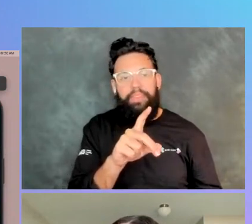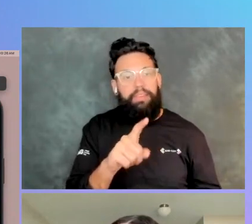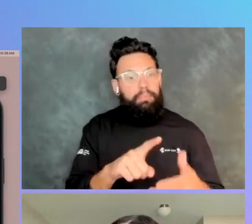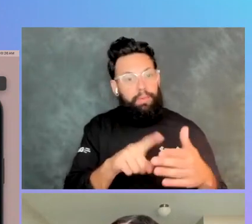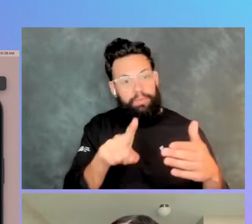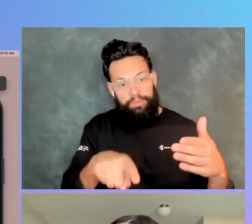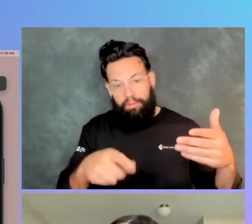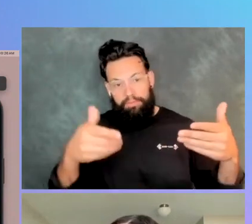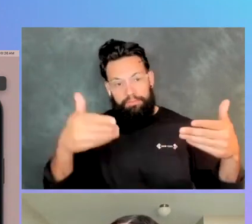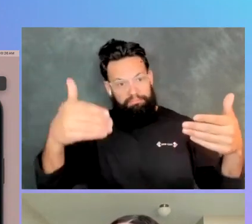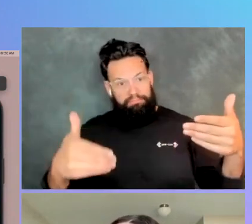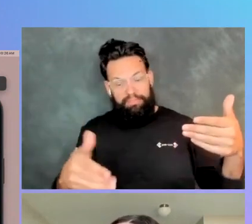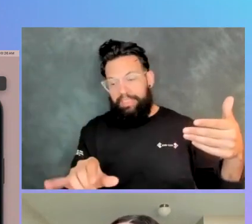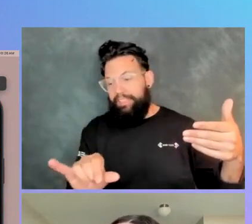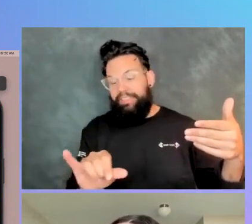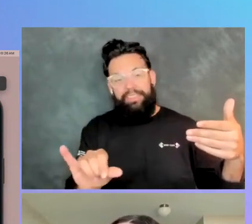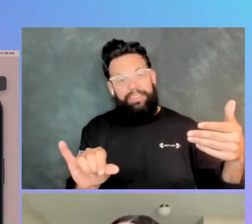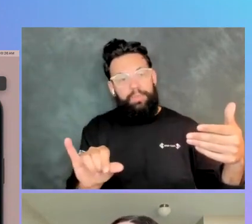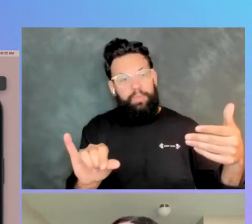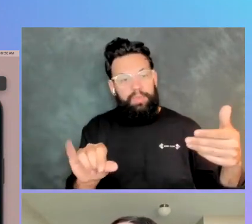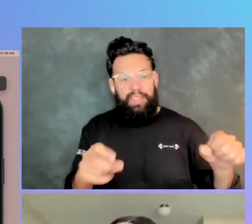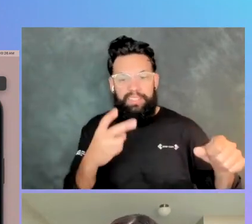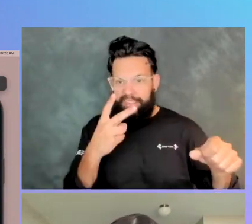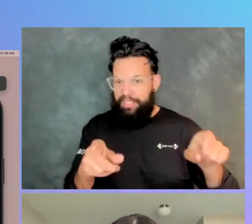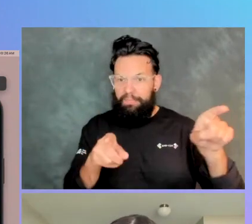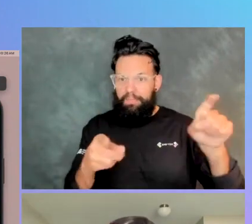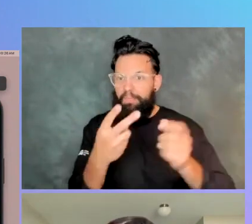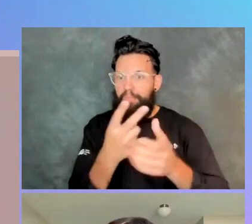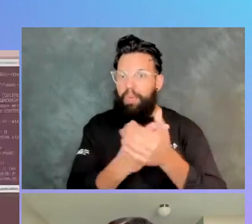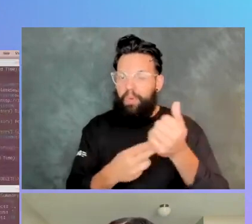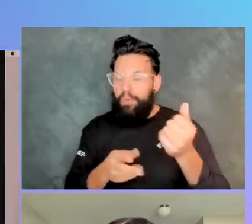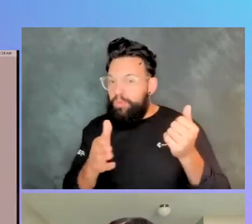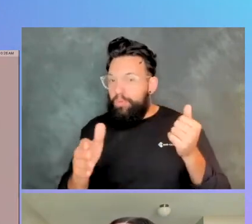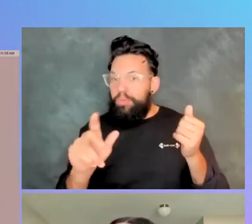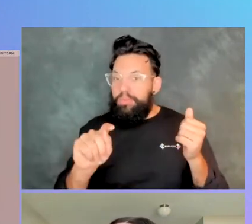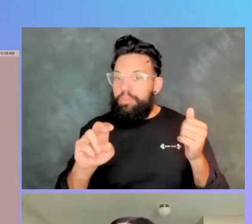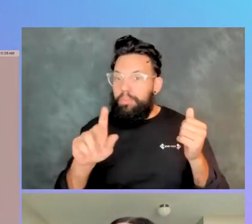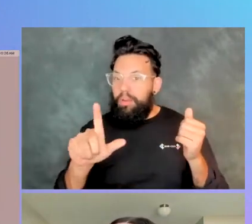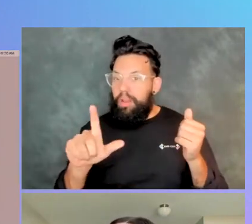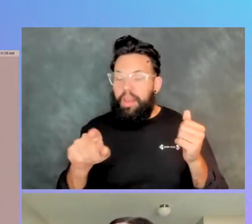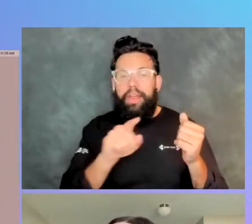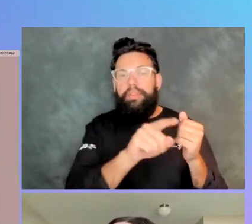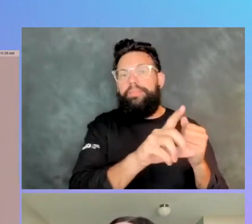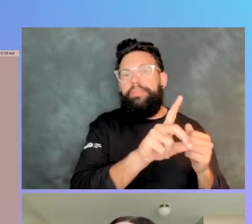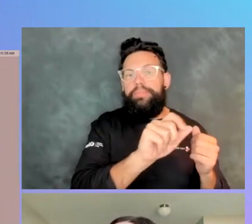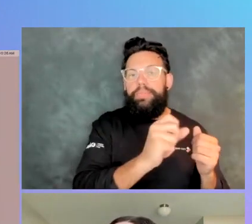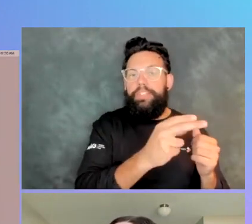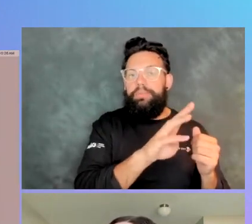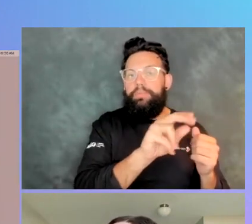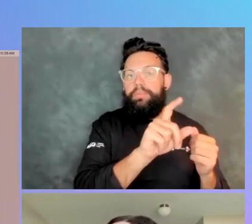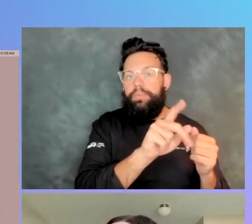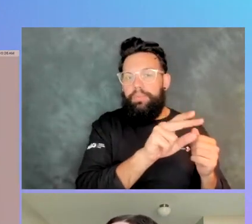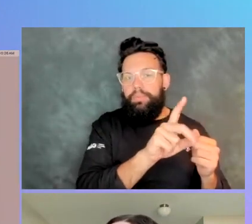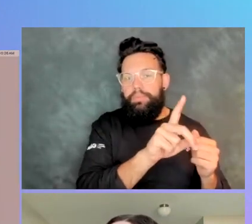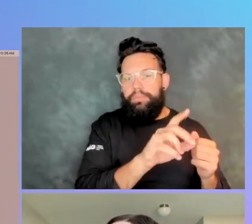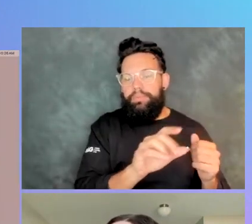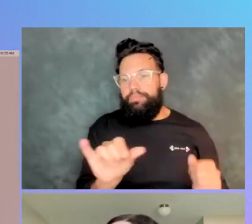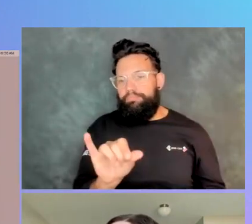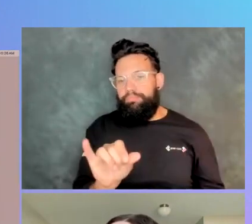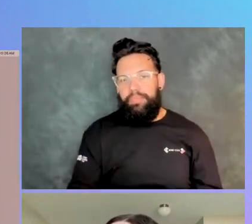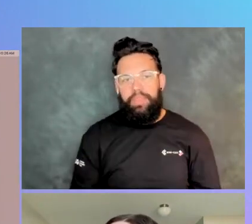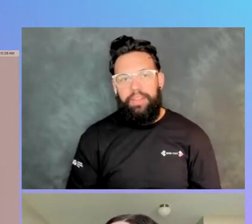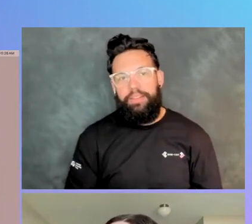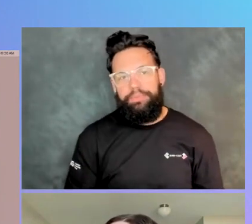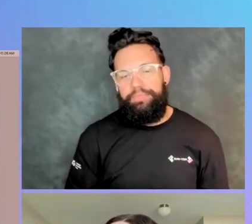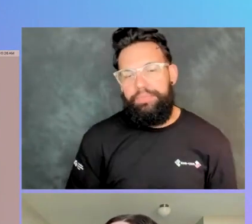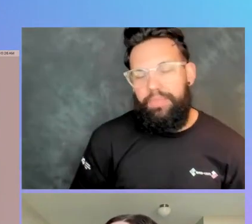here in terminal for me as well. But we can also then go back out to the dashboard and see that that Appium scan made its